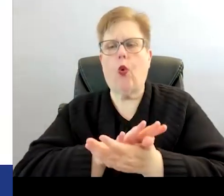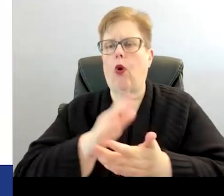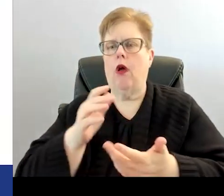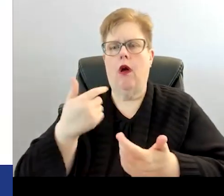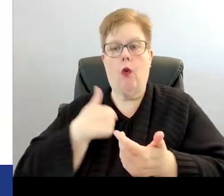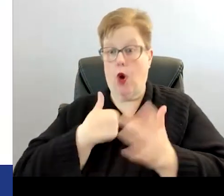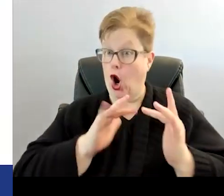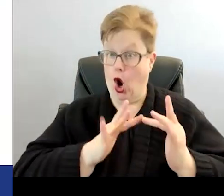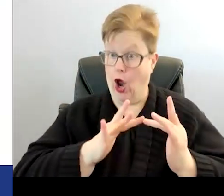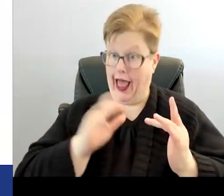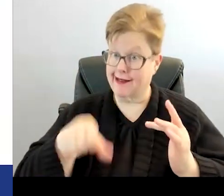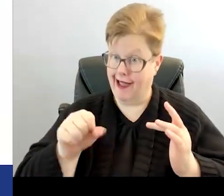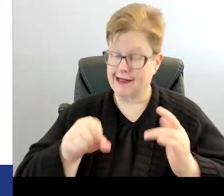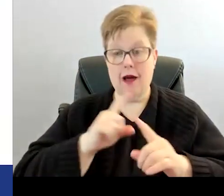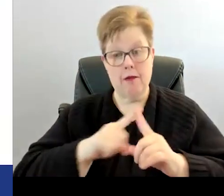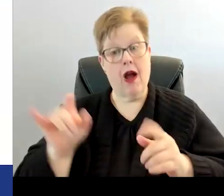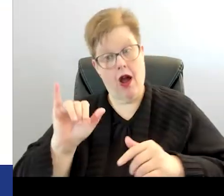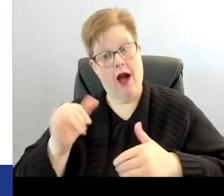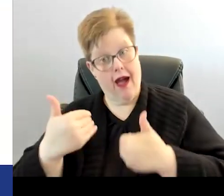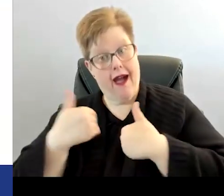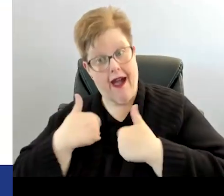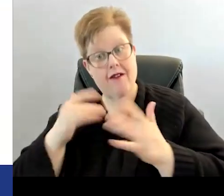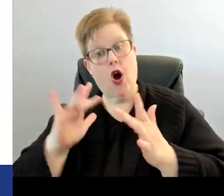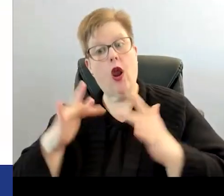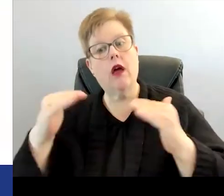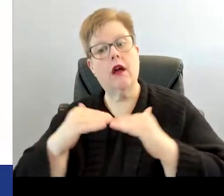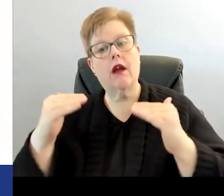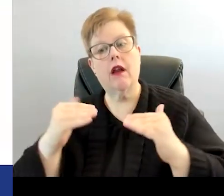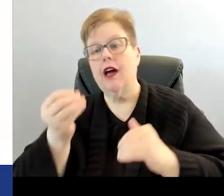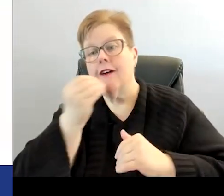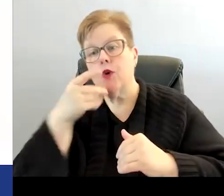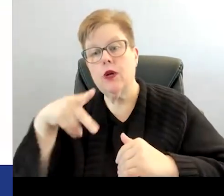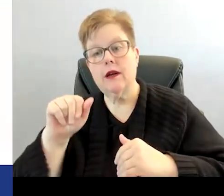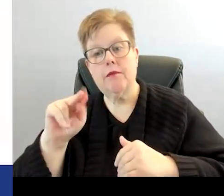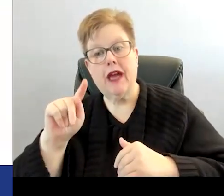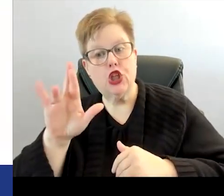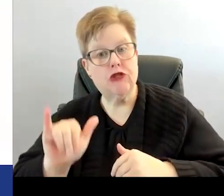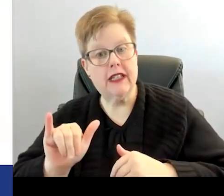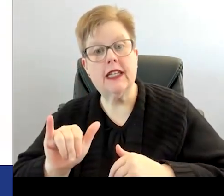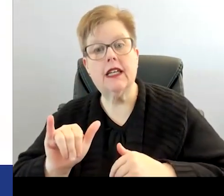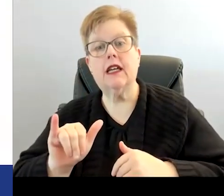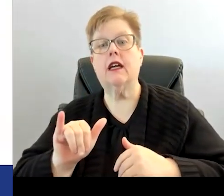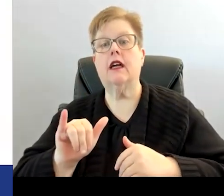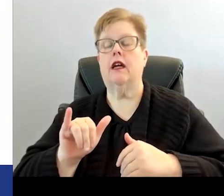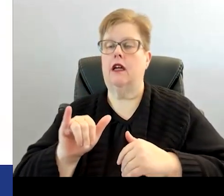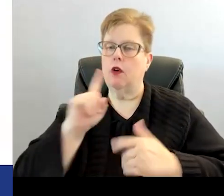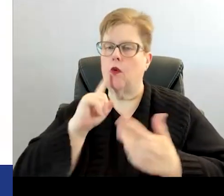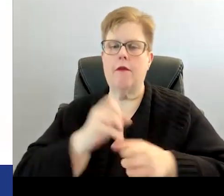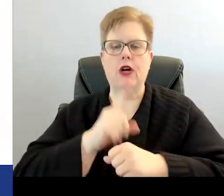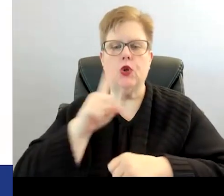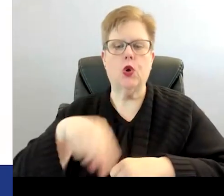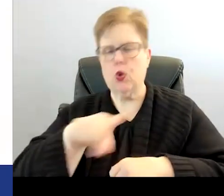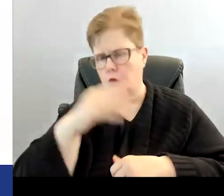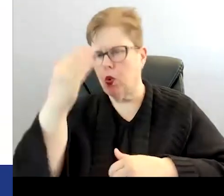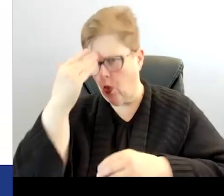we're online, we actually have the online equivalent of a food pantry. So we want to make sure you know about those